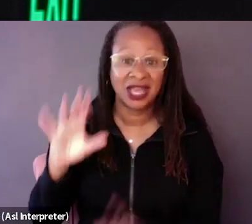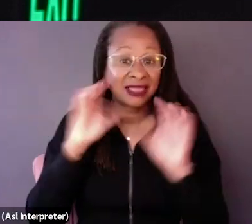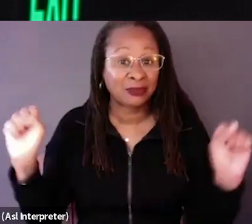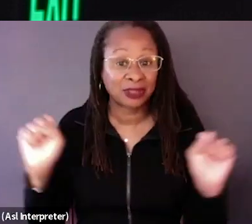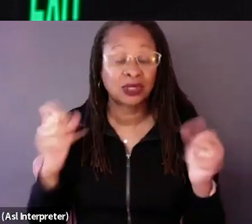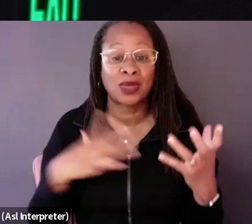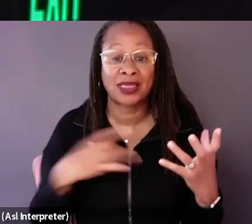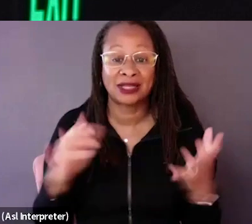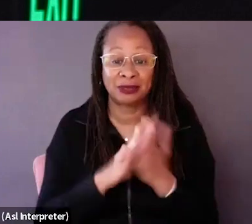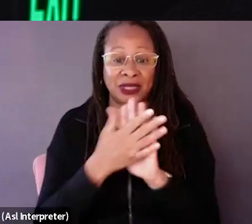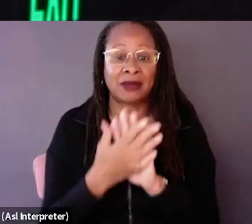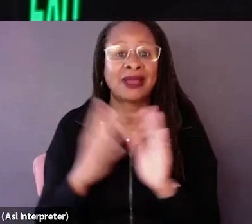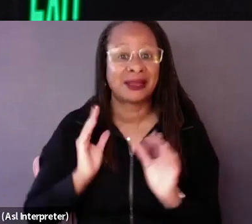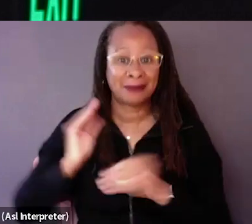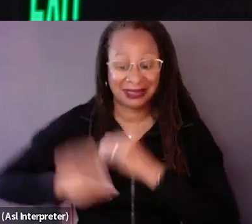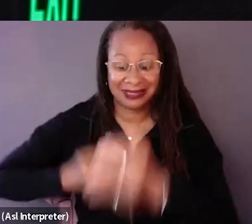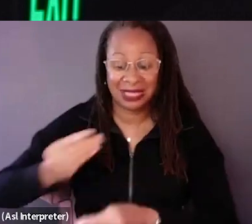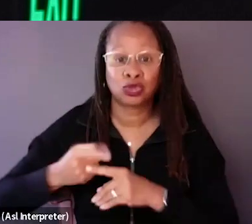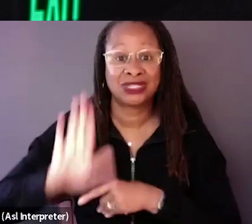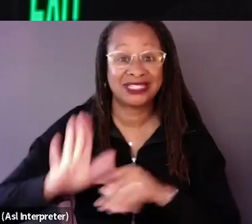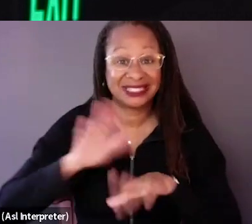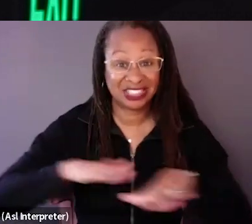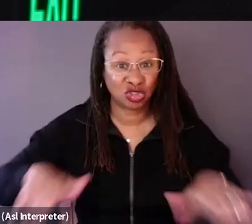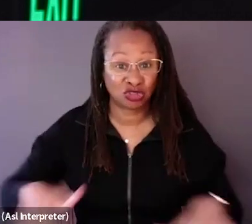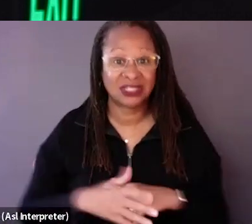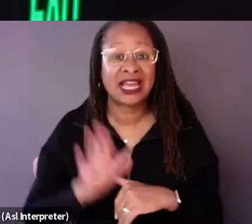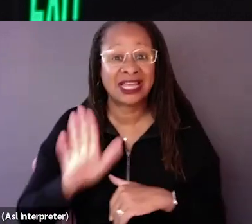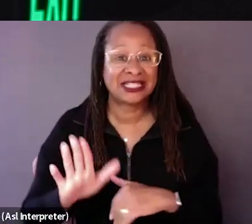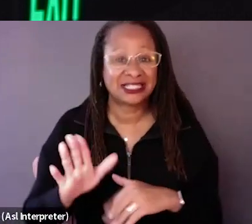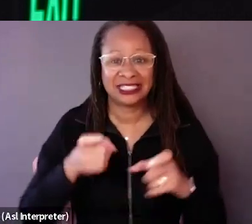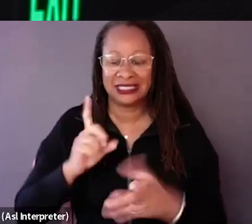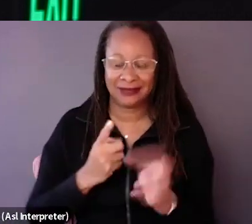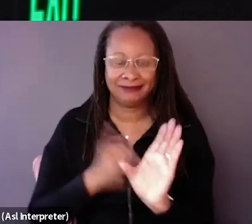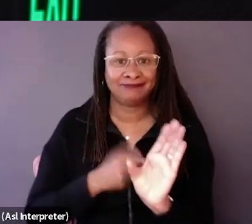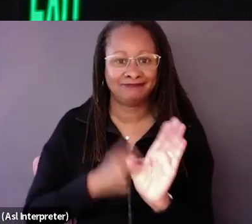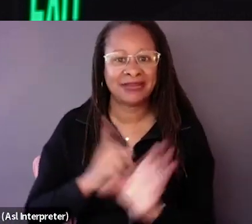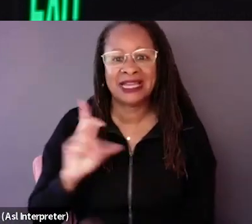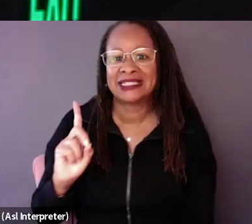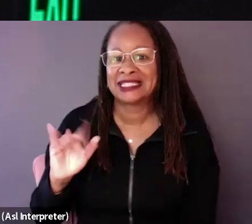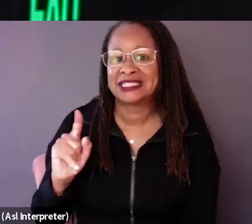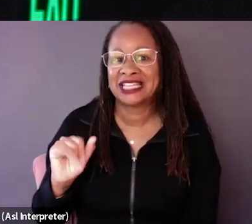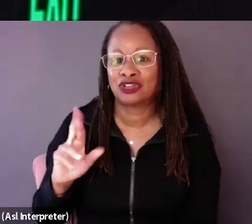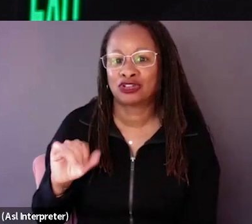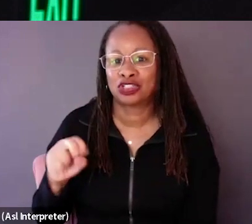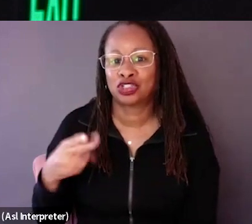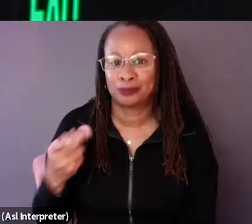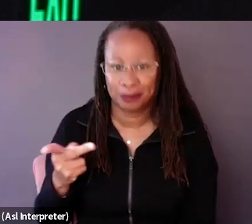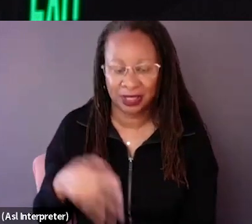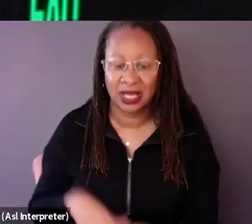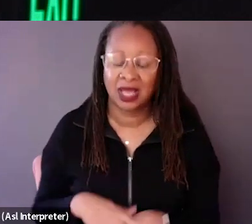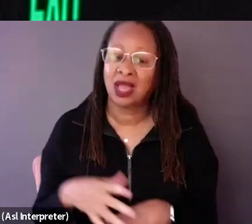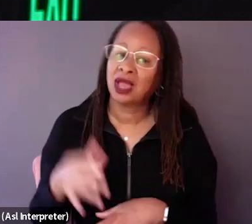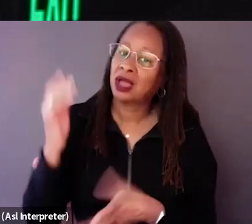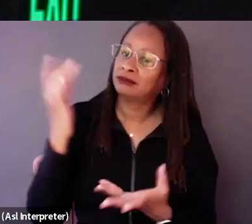happened. They are very hopeful, and they want to push that message of hope and resilience and courage, and